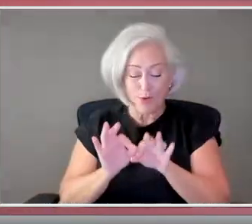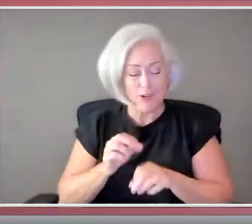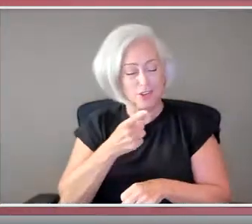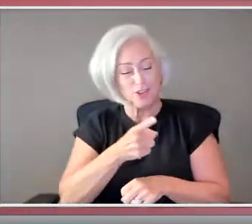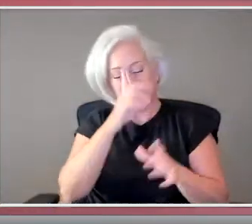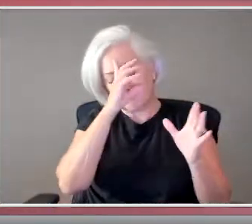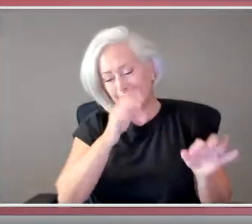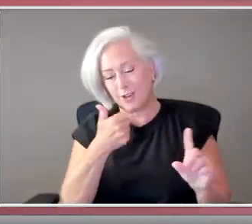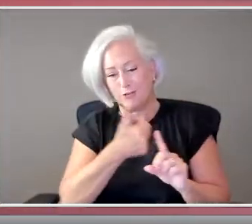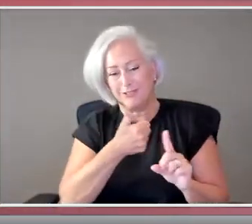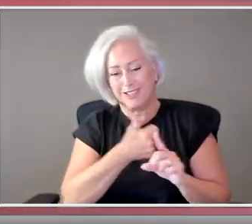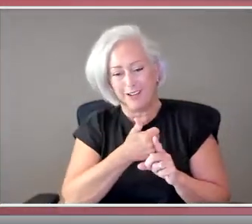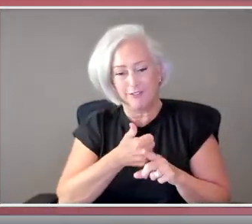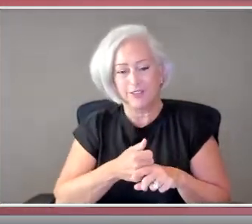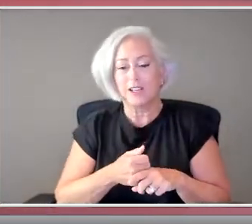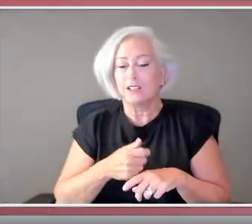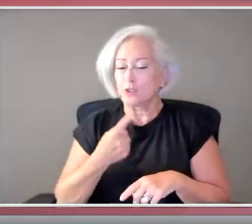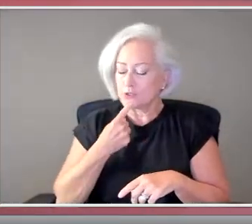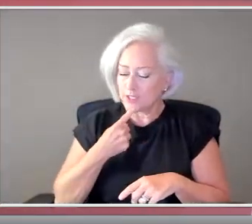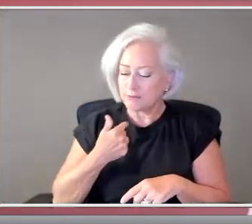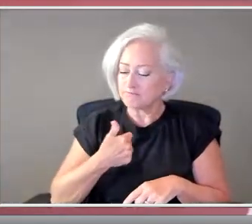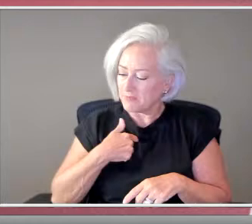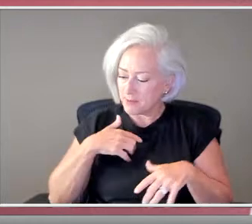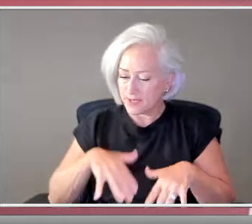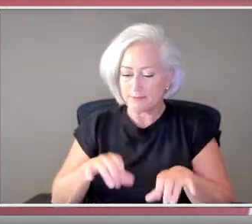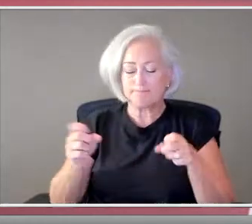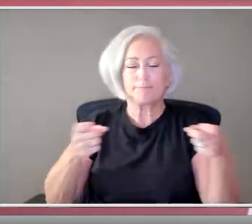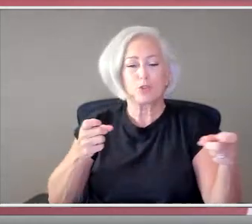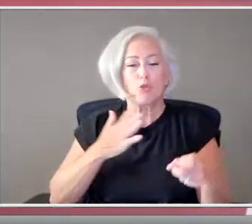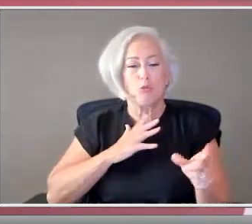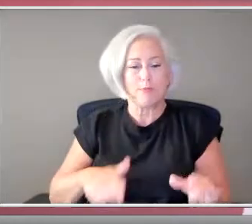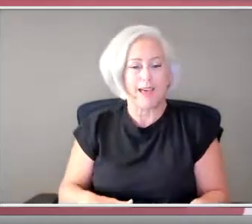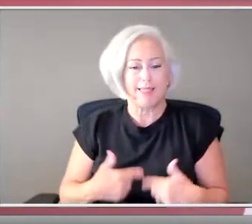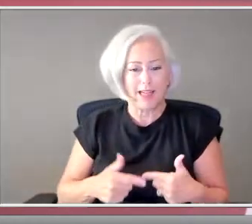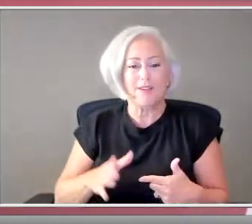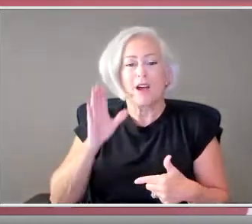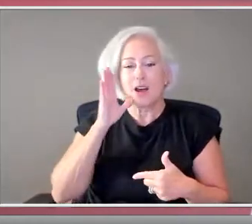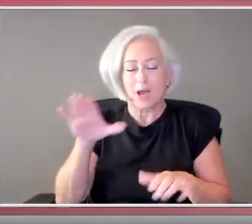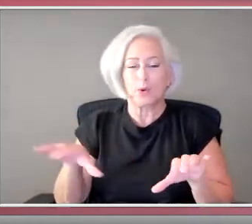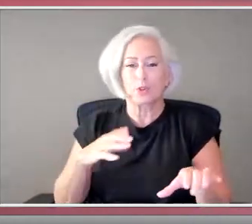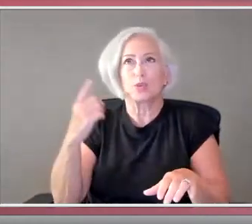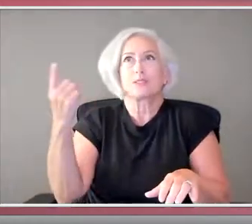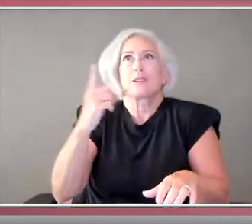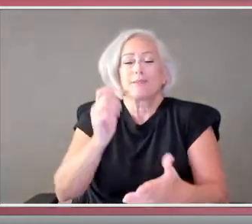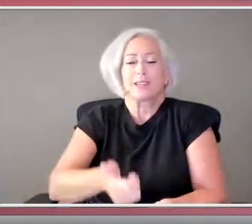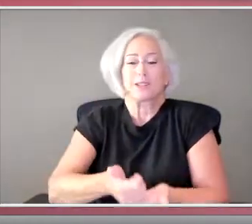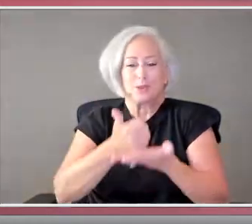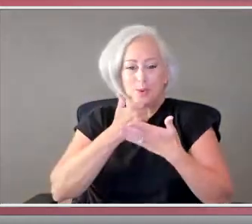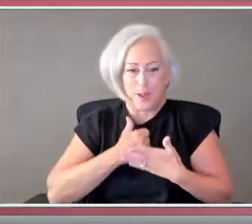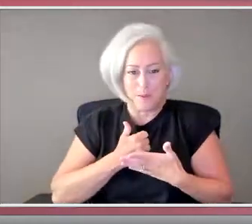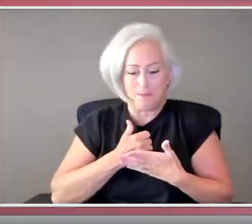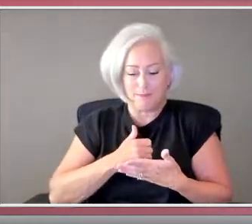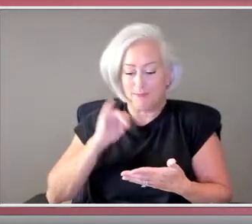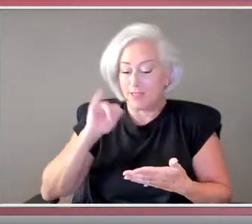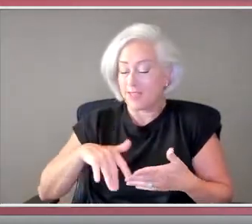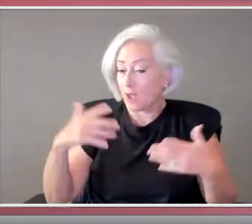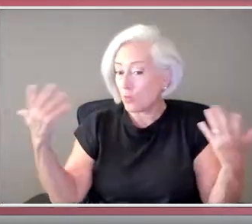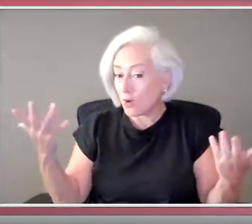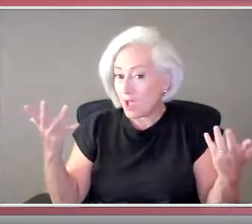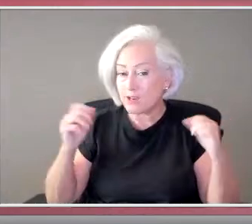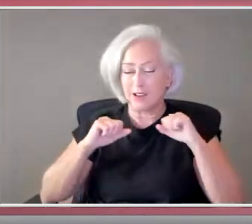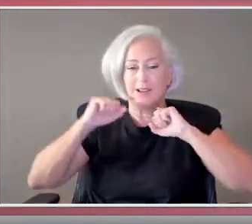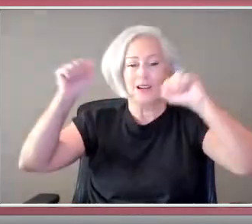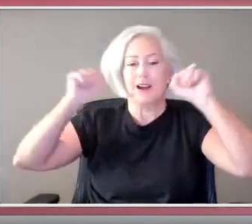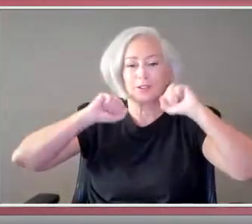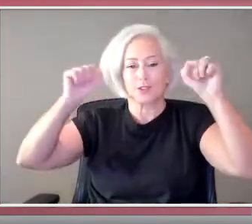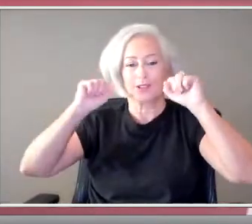started to say, I'm going to take control of my life. I am going to do something to help myself, and it's exercise. And over the past several